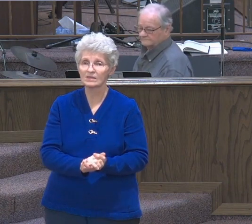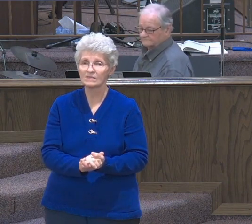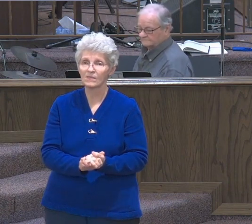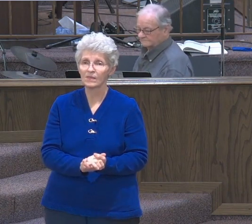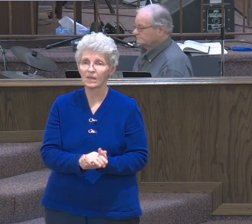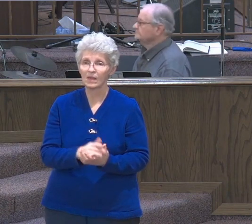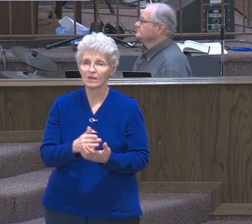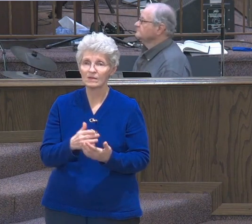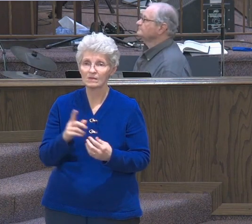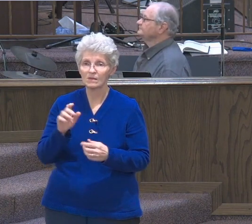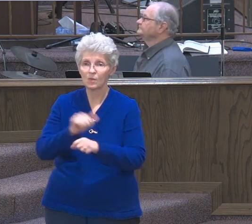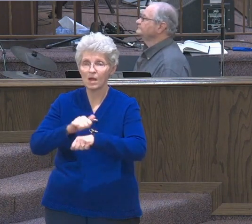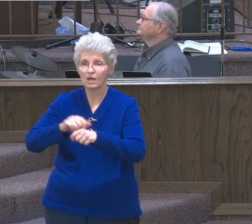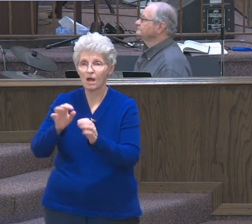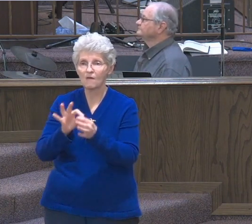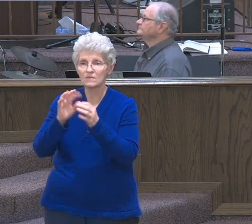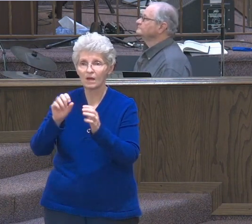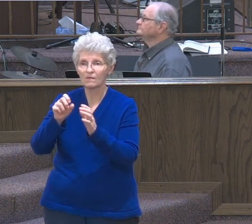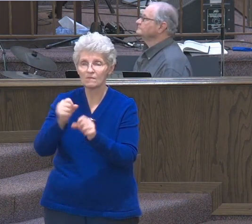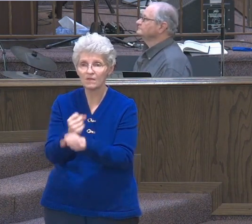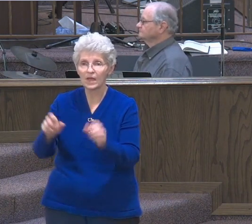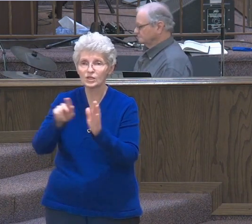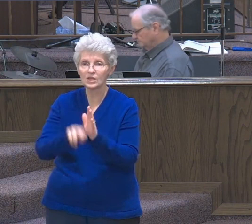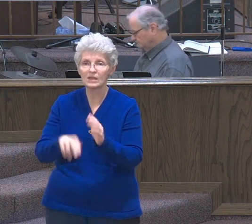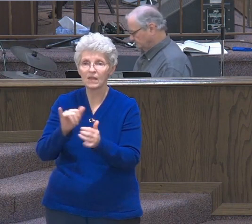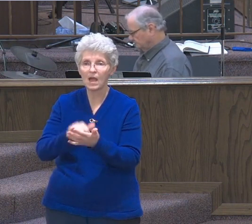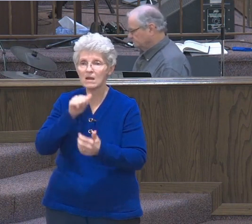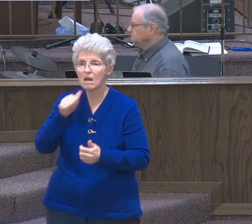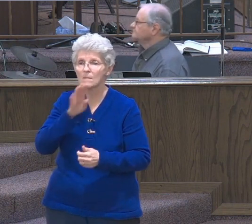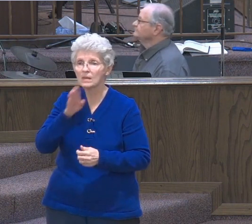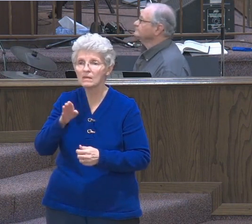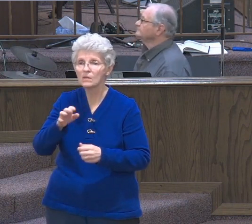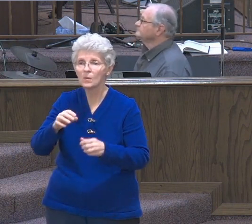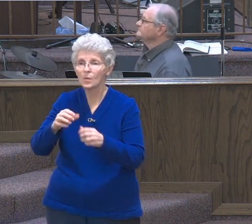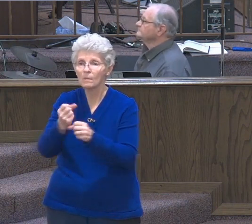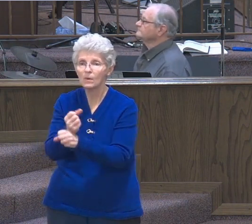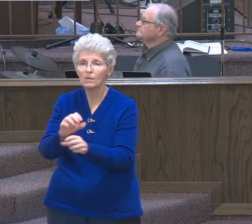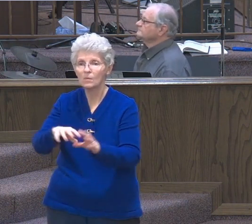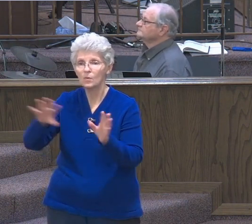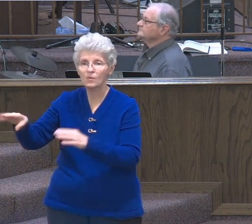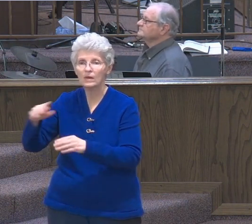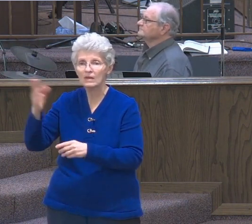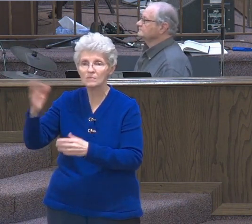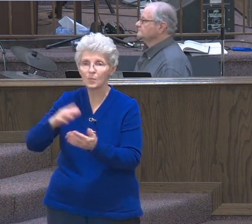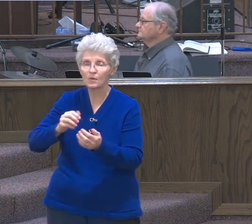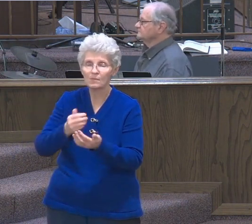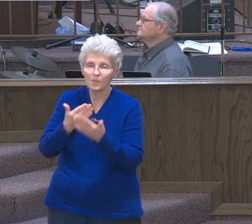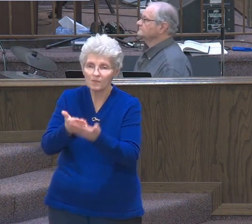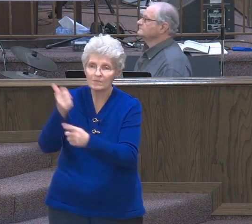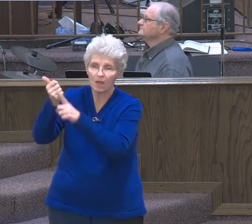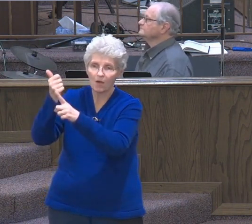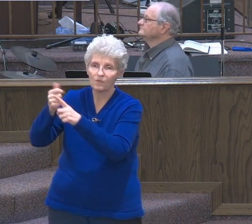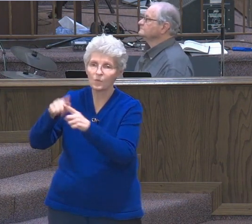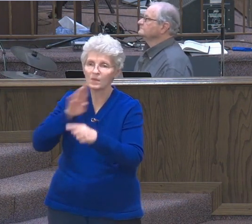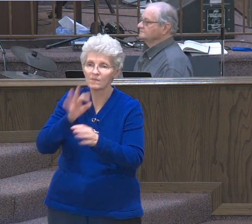praise. The rock of salvation that cannot be moved. He's proven himself to be thankful and